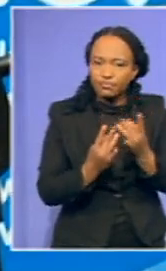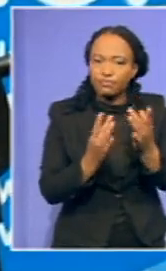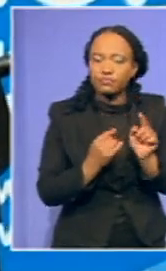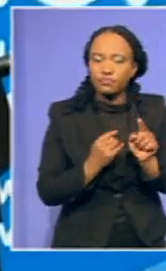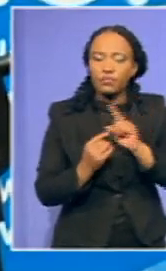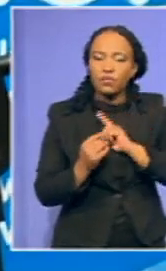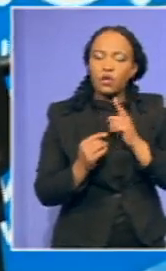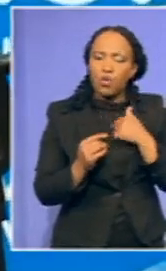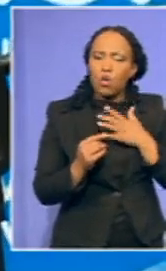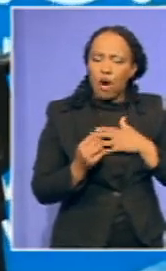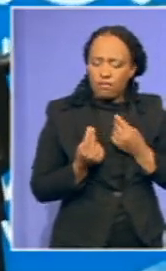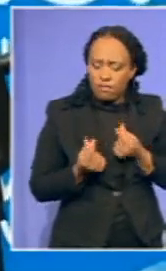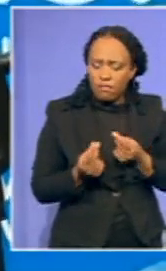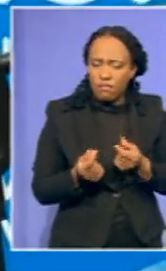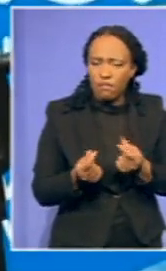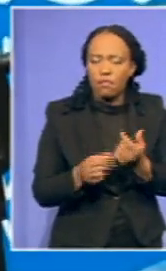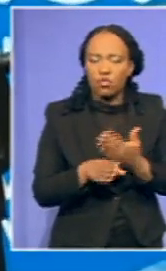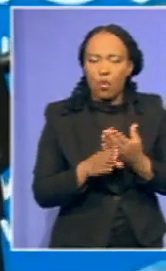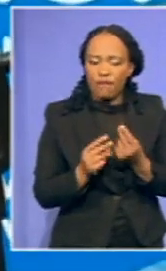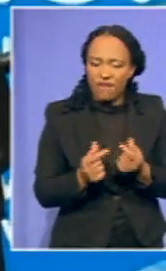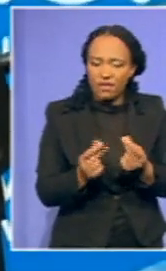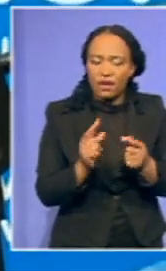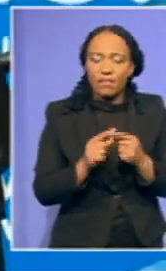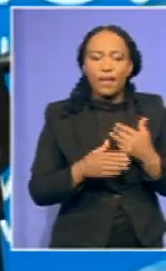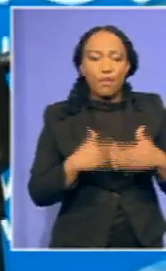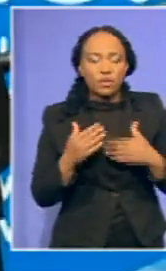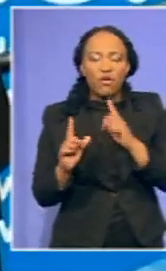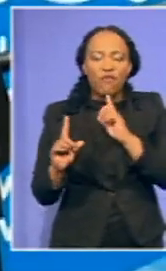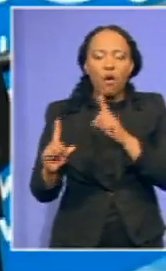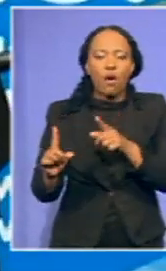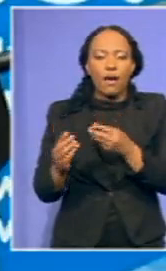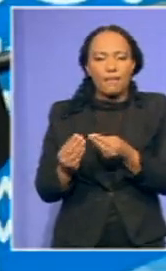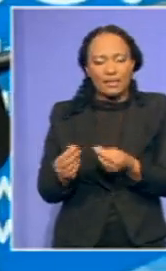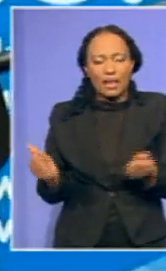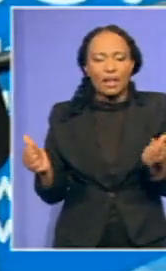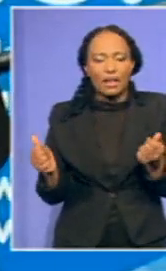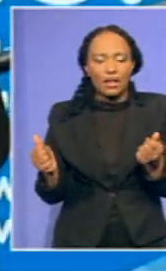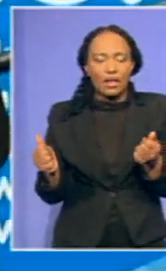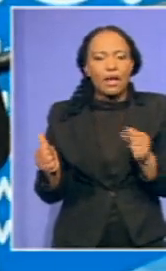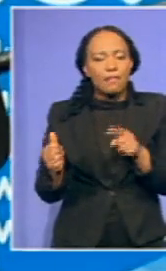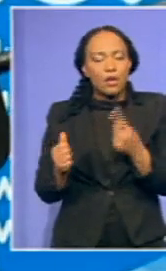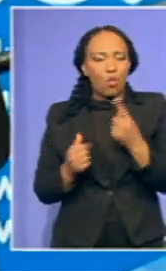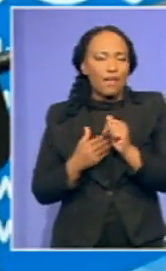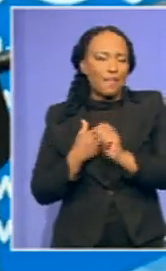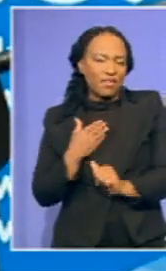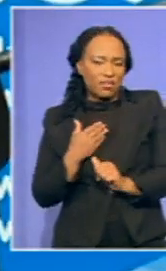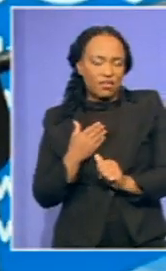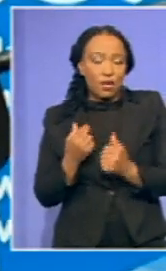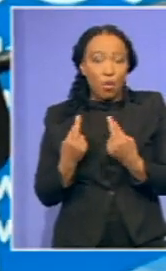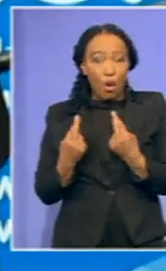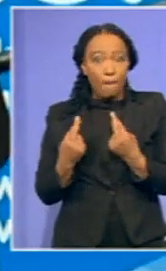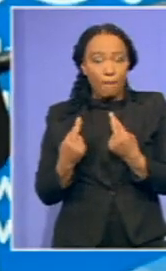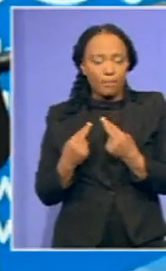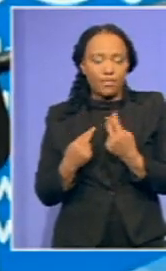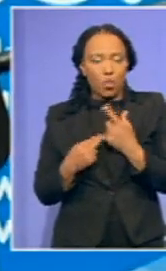to work as fast as we can, but the process itself of ordering material is supposed to be 1 month, and we hope it's going to be 1 month.